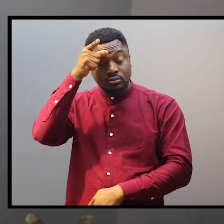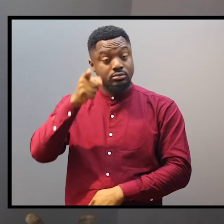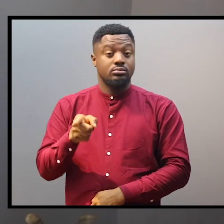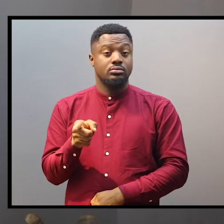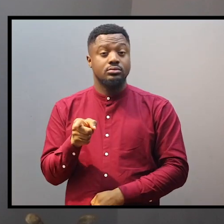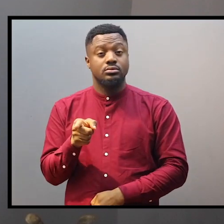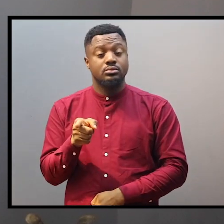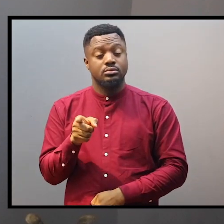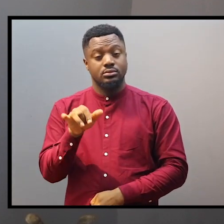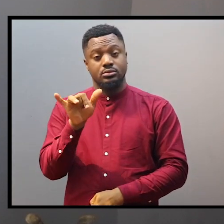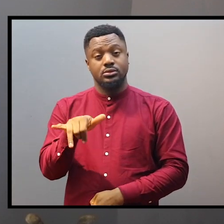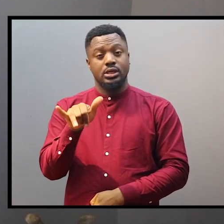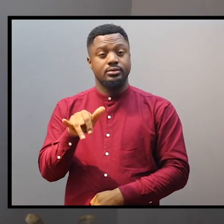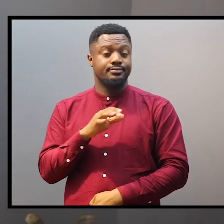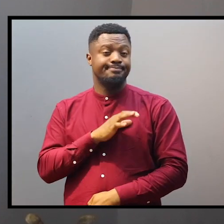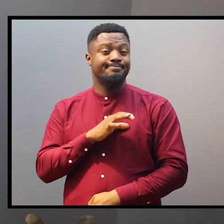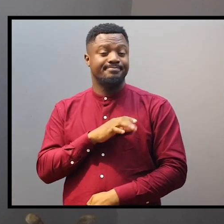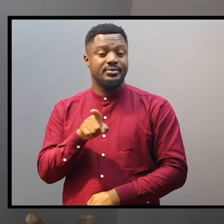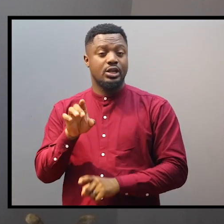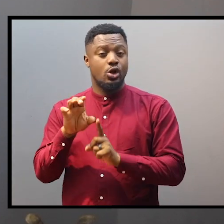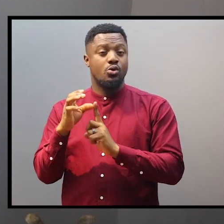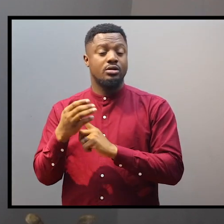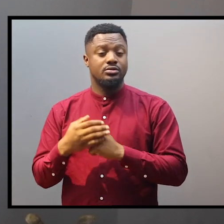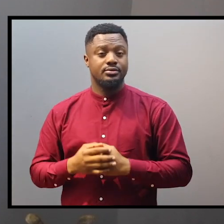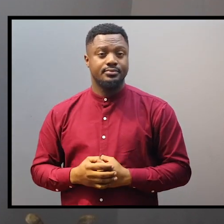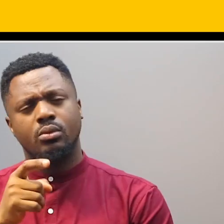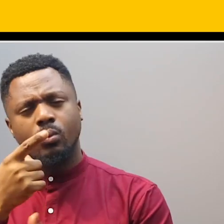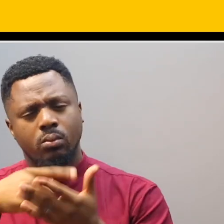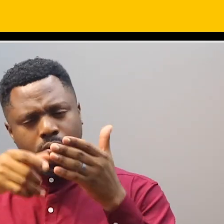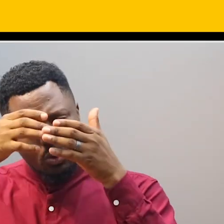are affected in the condition.